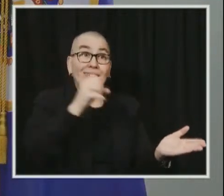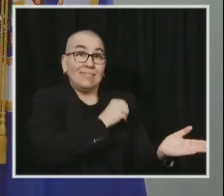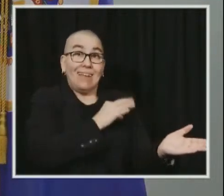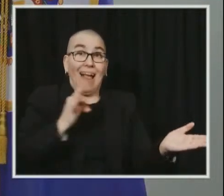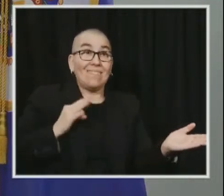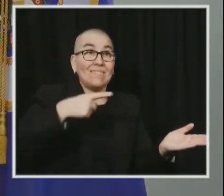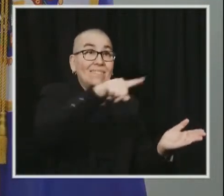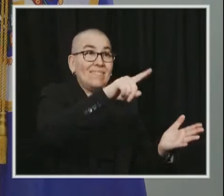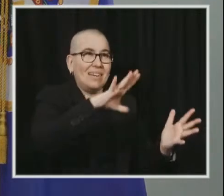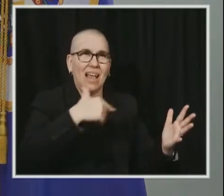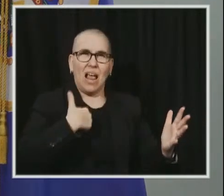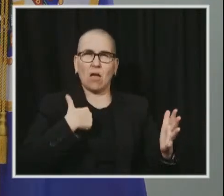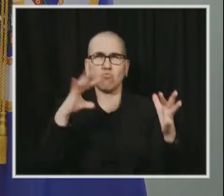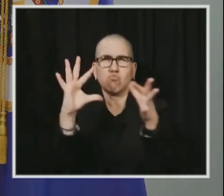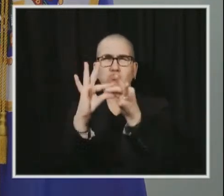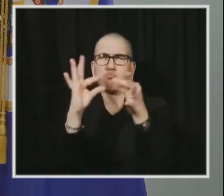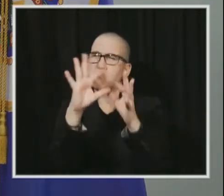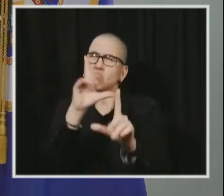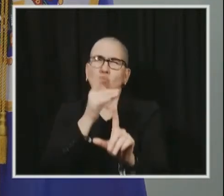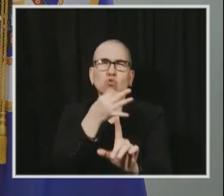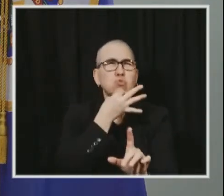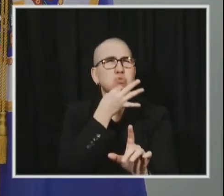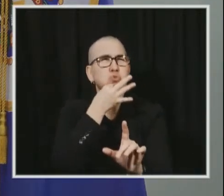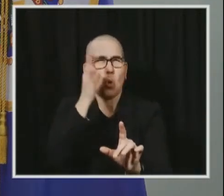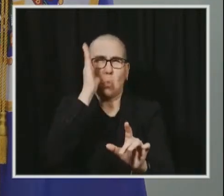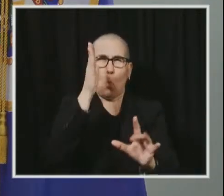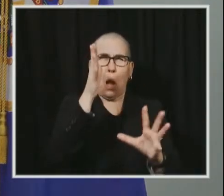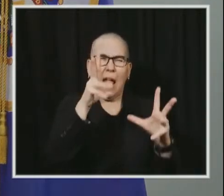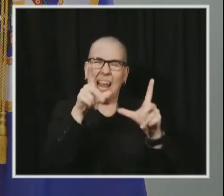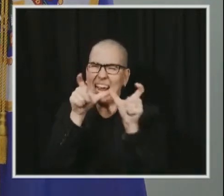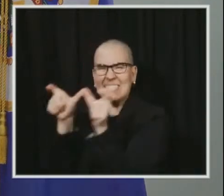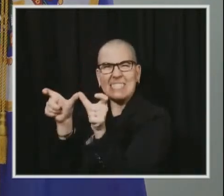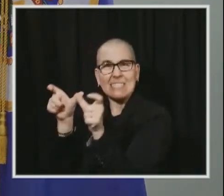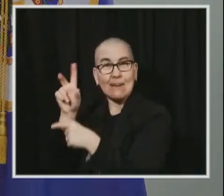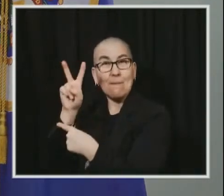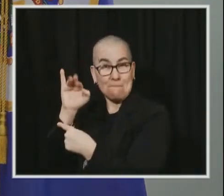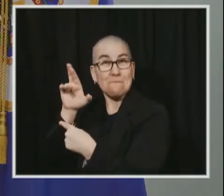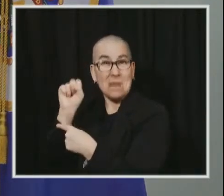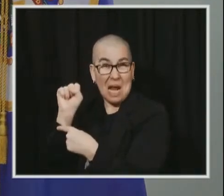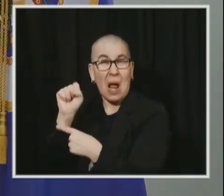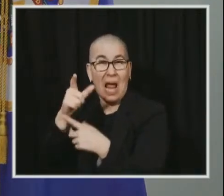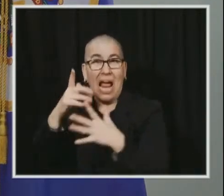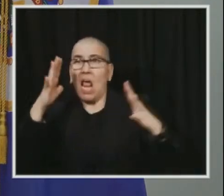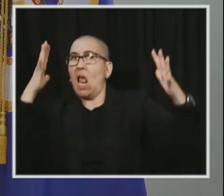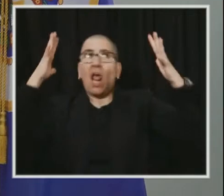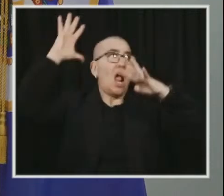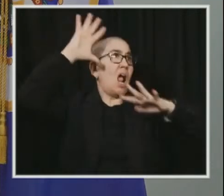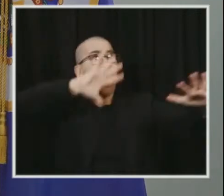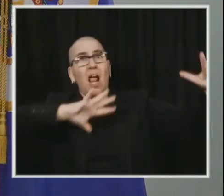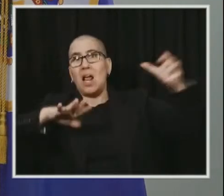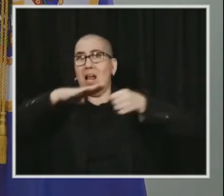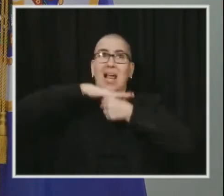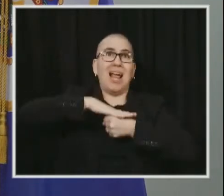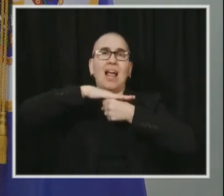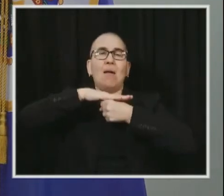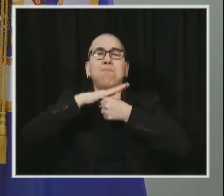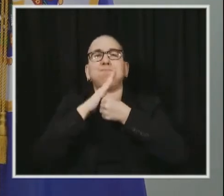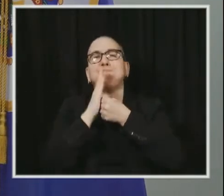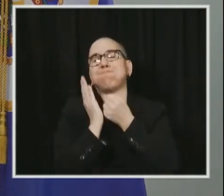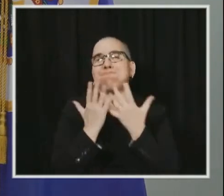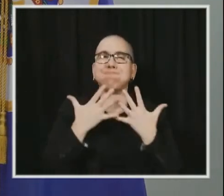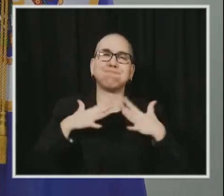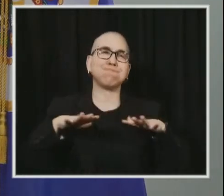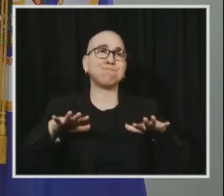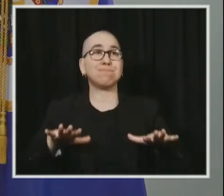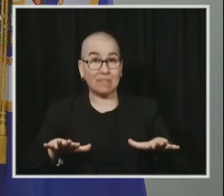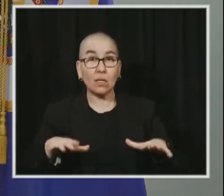control the spread of the virus, the sooner we were able to take the pressure off our healthcare system, and the sooner we were able to get as many vulnerable seniors